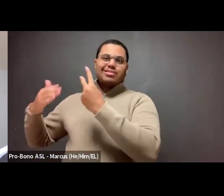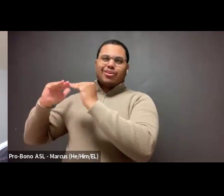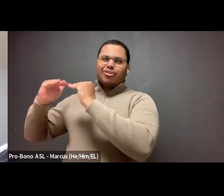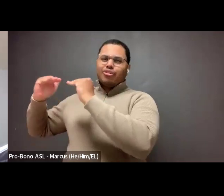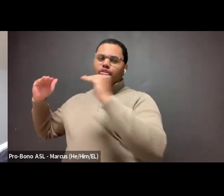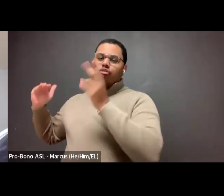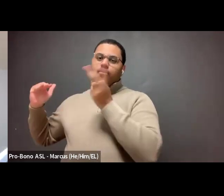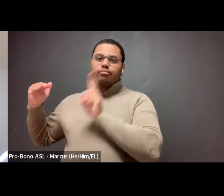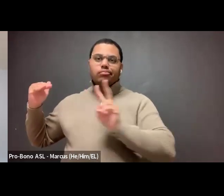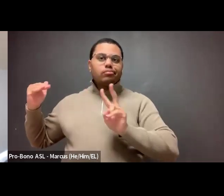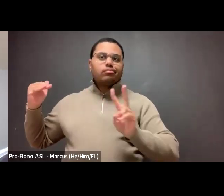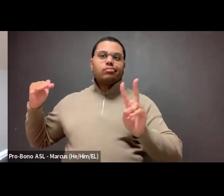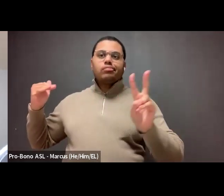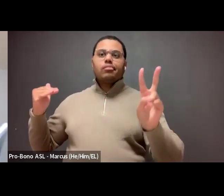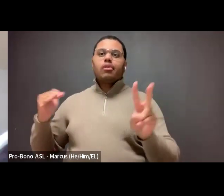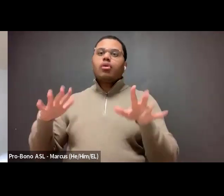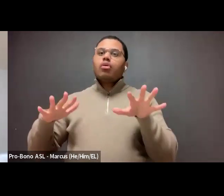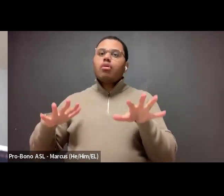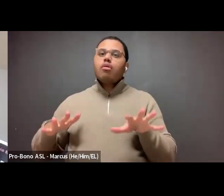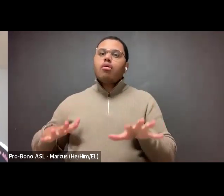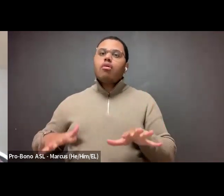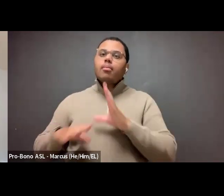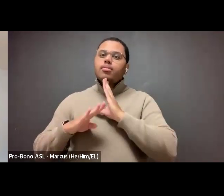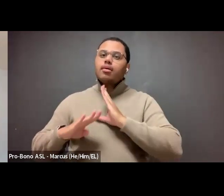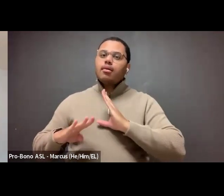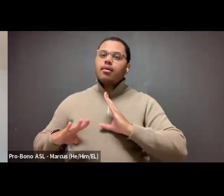the Huntington with a calm silence.